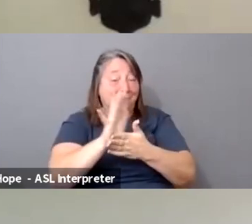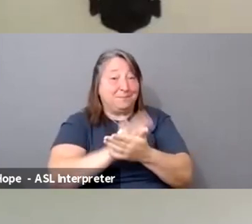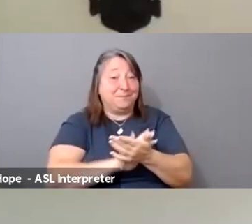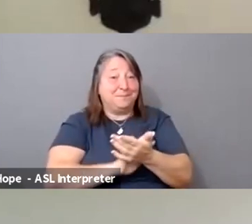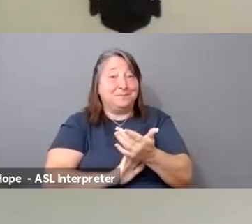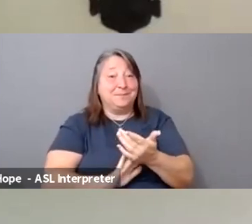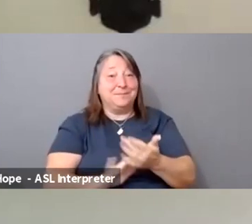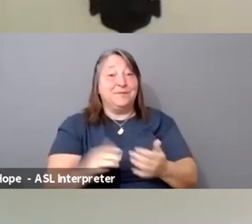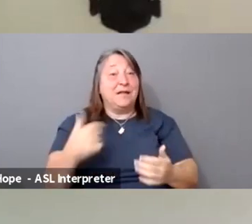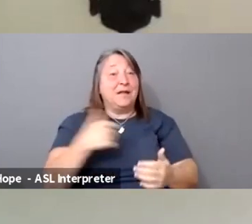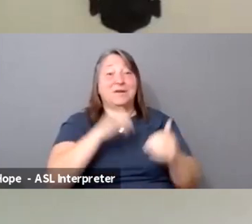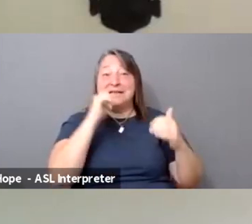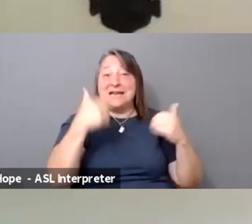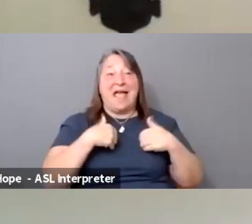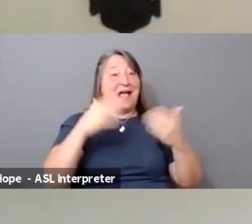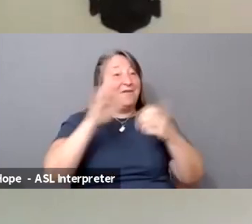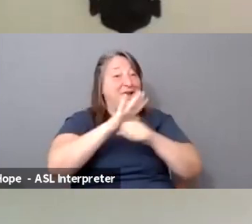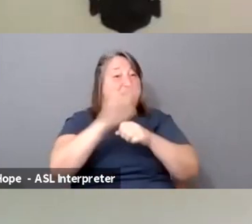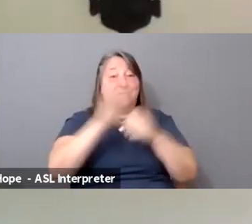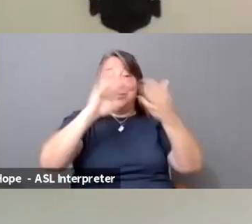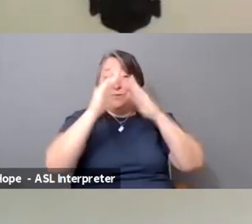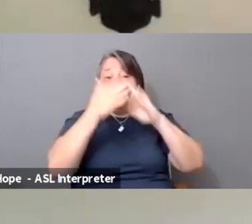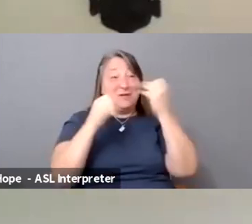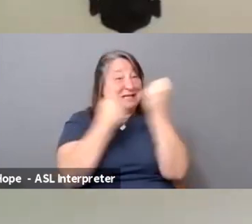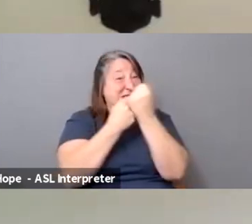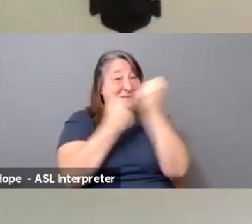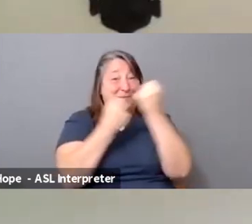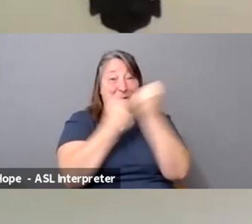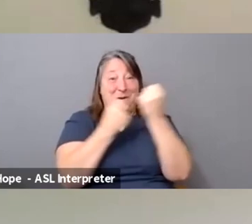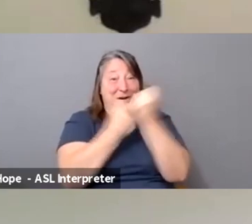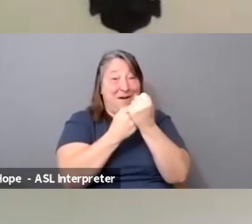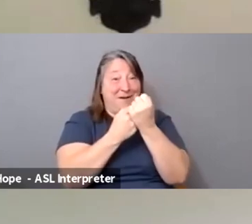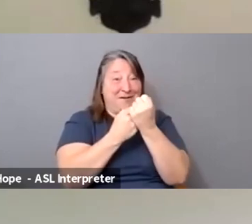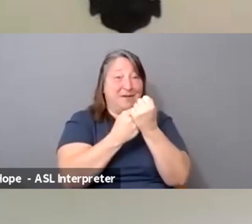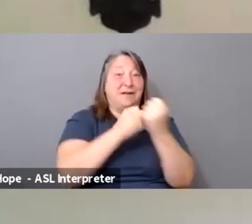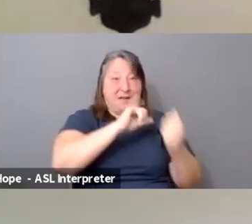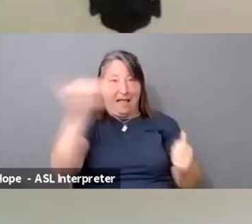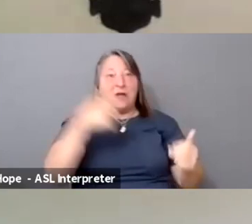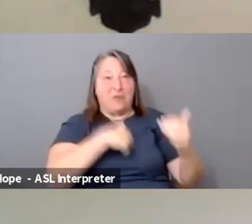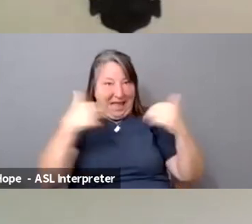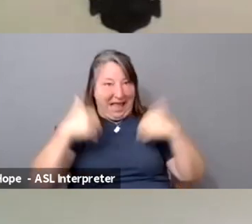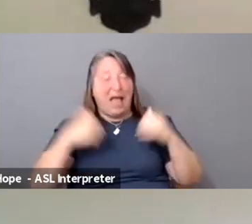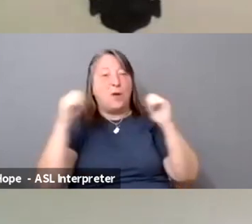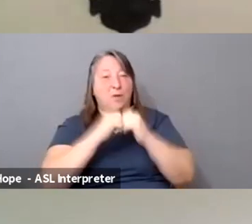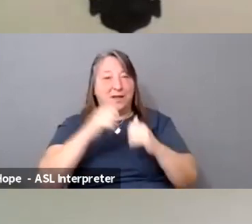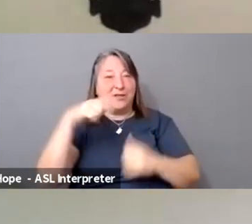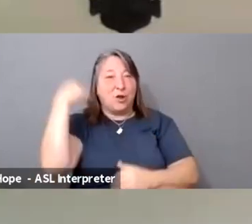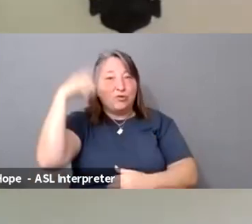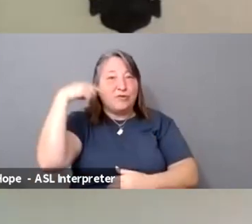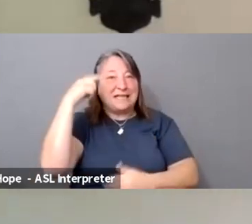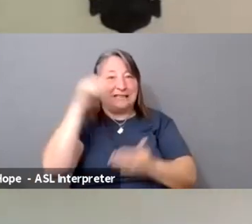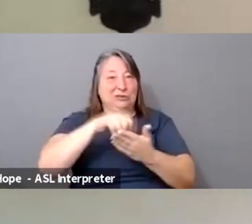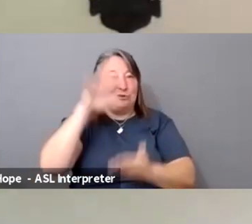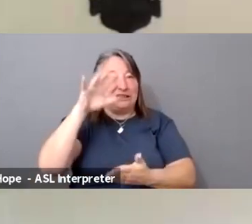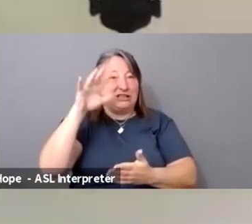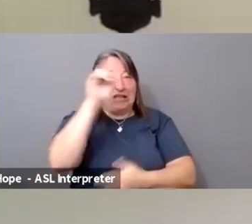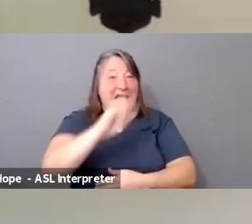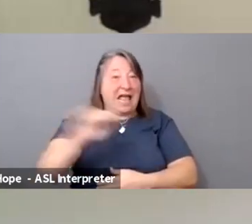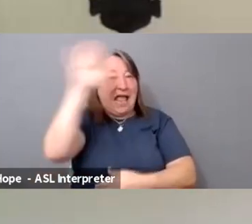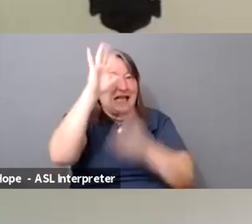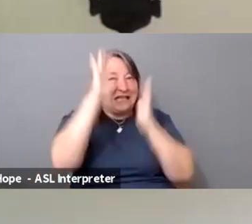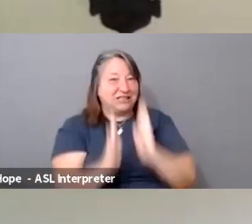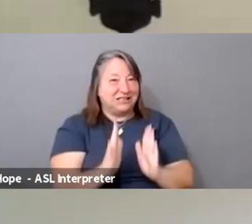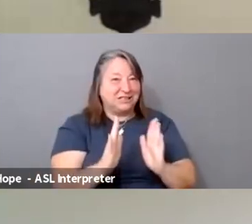the community support that we had behind Crazy Rich Asians. So it didn't quite blow